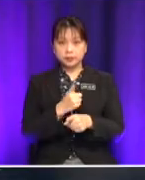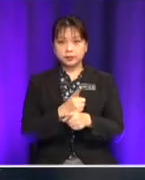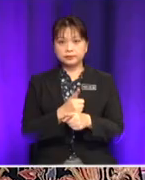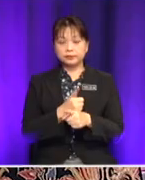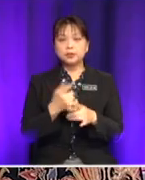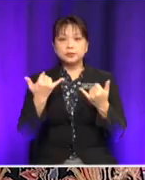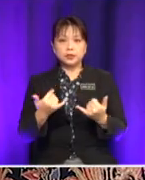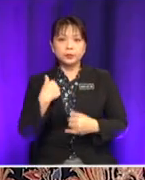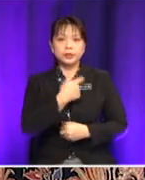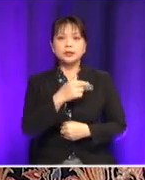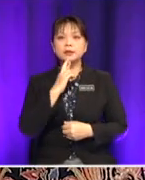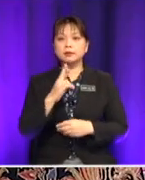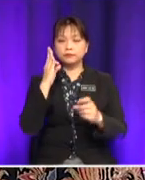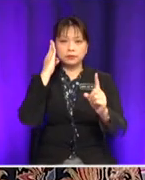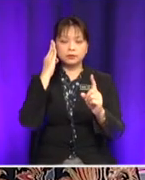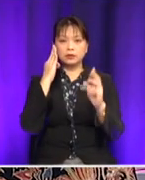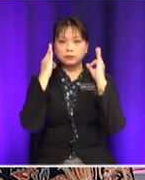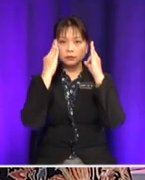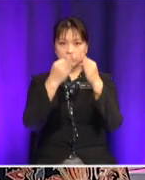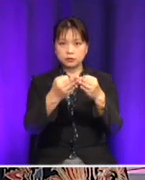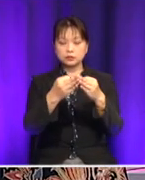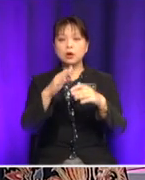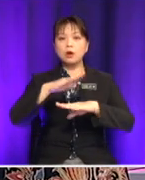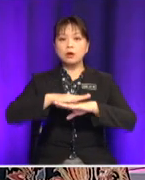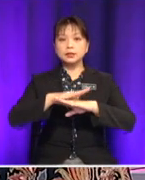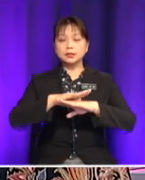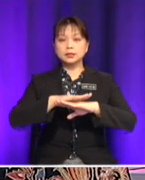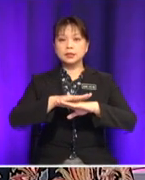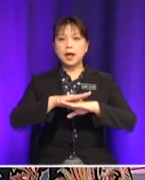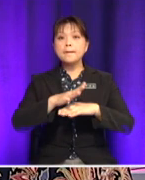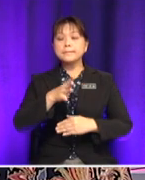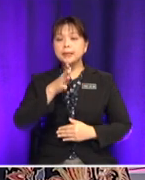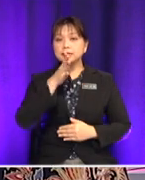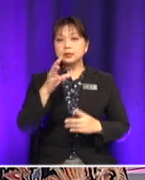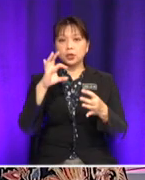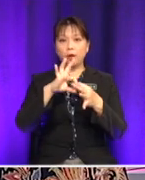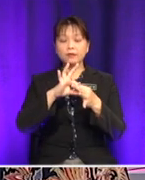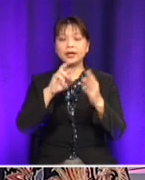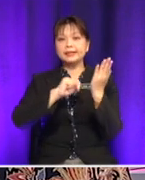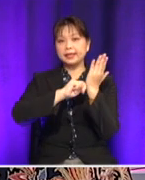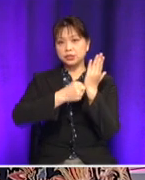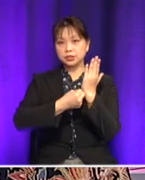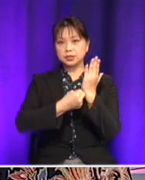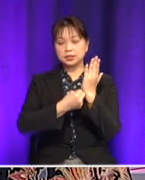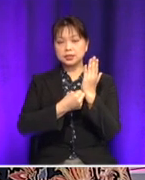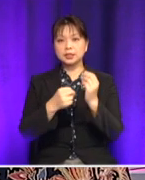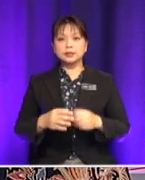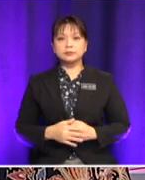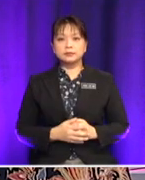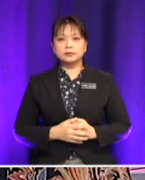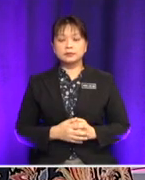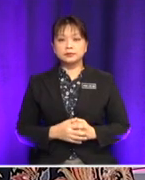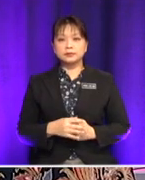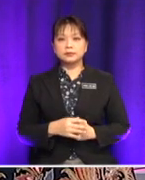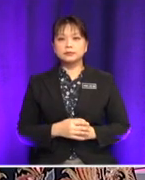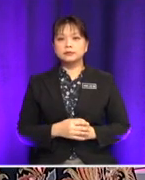Today, we are going to focus on Mother Nature, which is which enables us to have a peace of mind, where Mother Nature